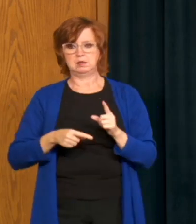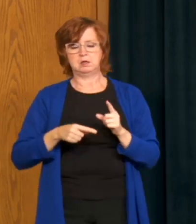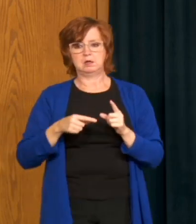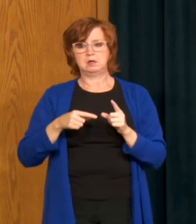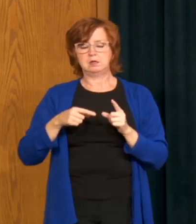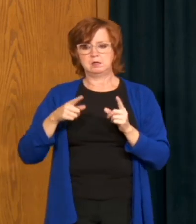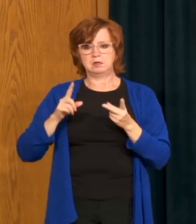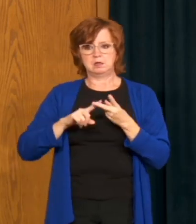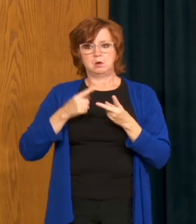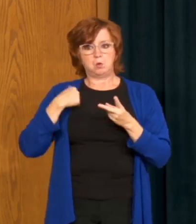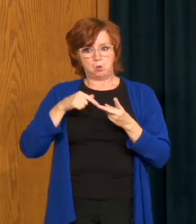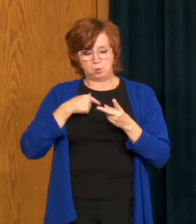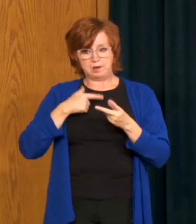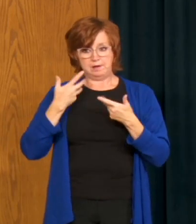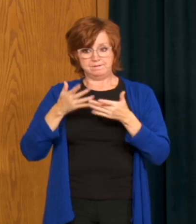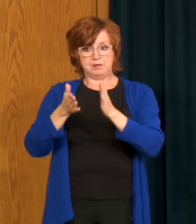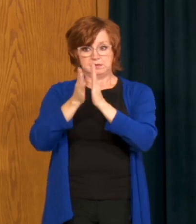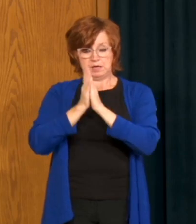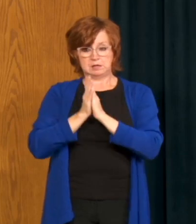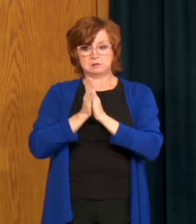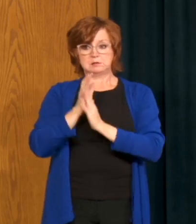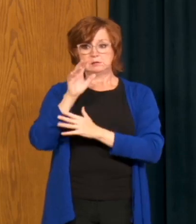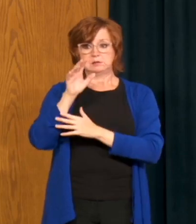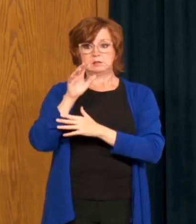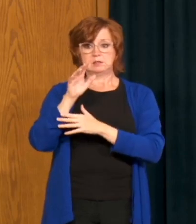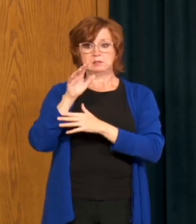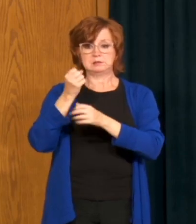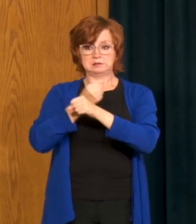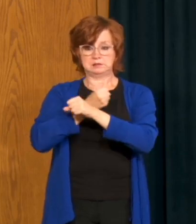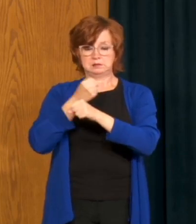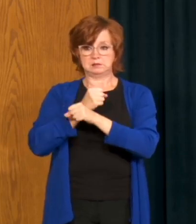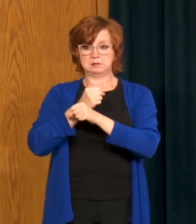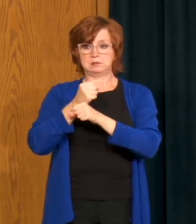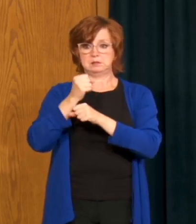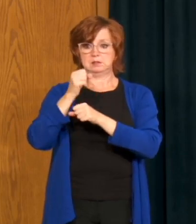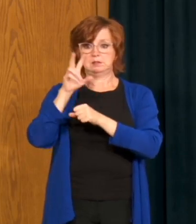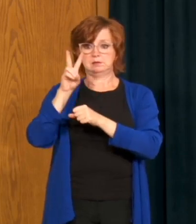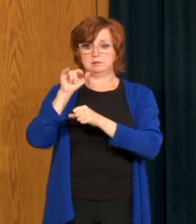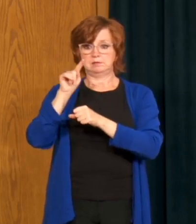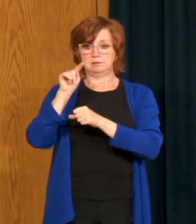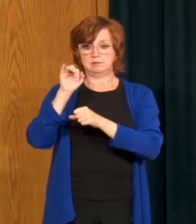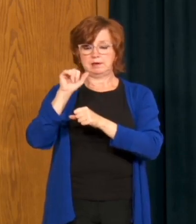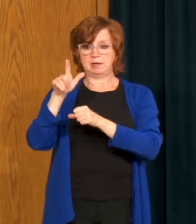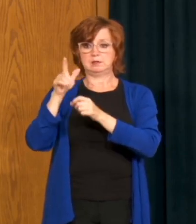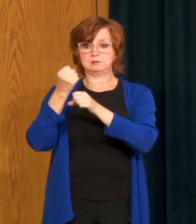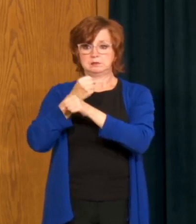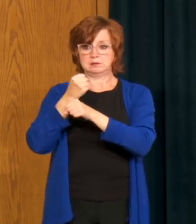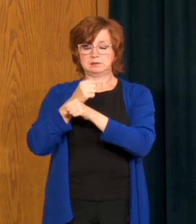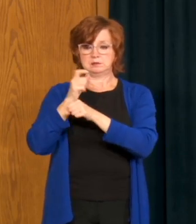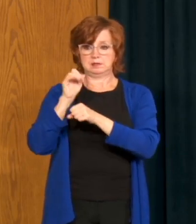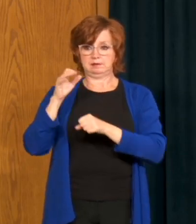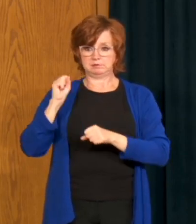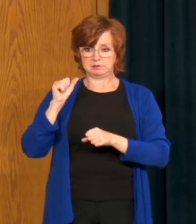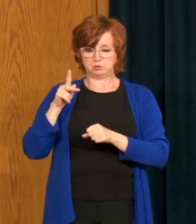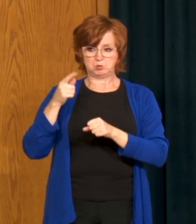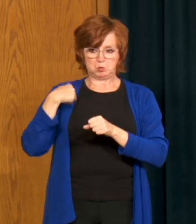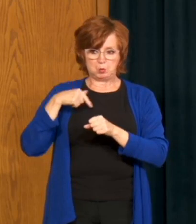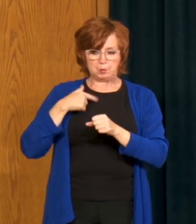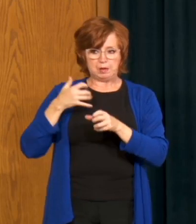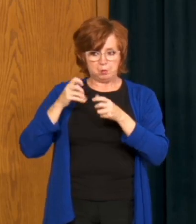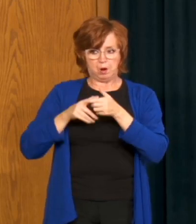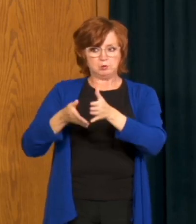to see retrospectively if we saw an increase in overall death rate. And there's 2 reasons why we want to look at